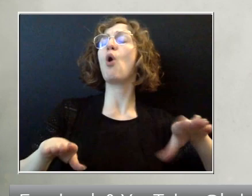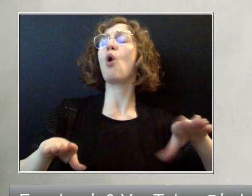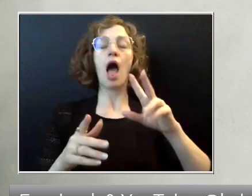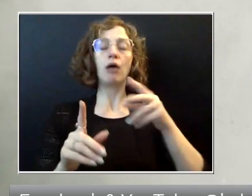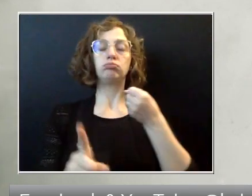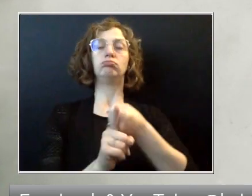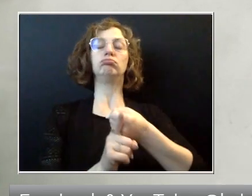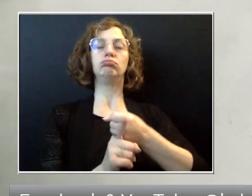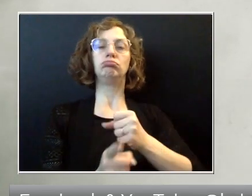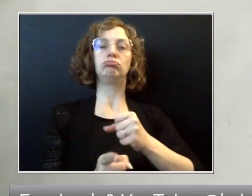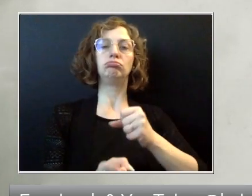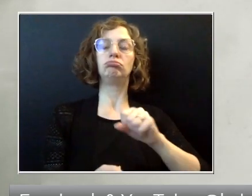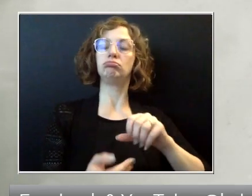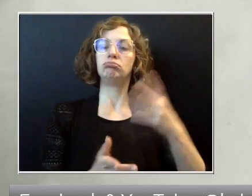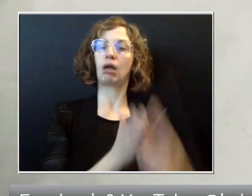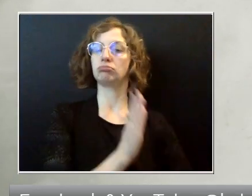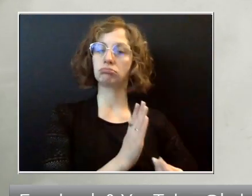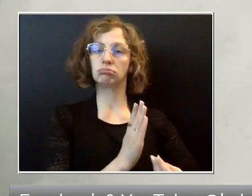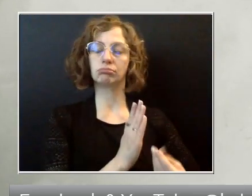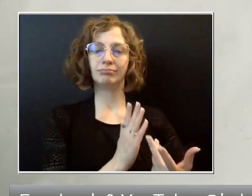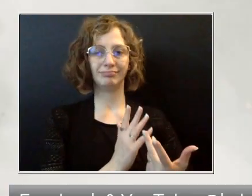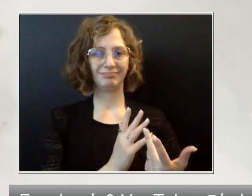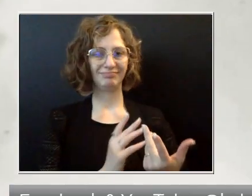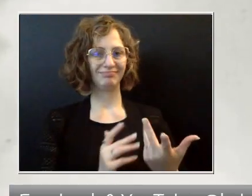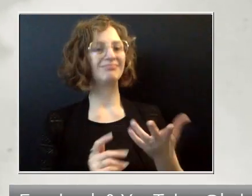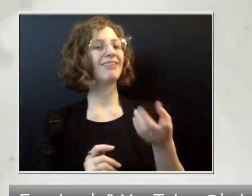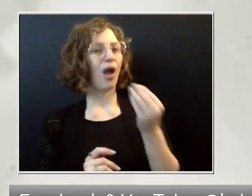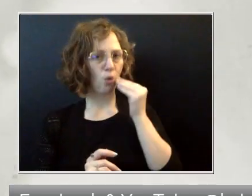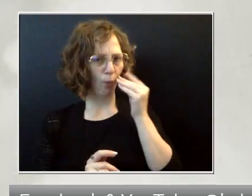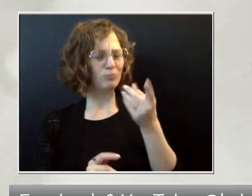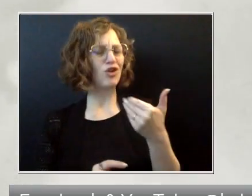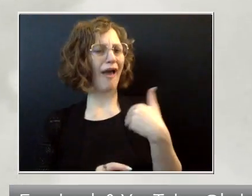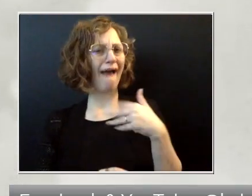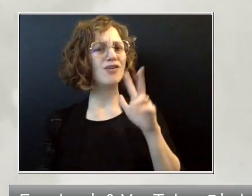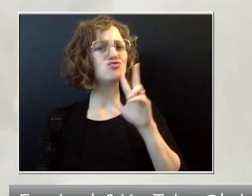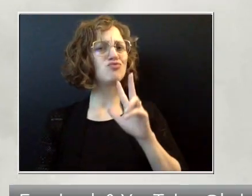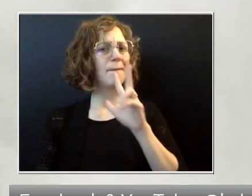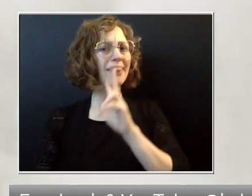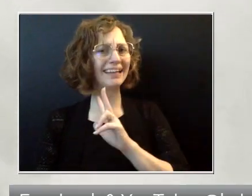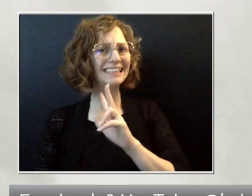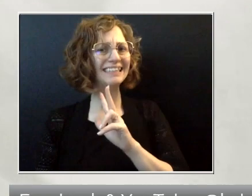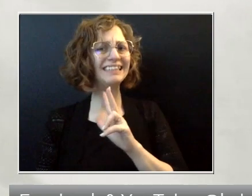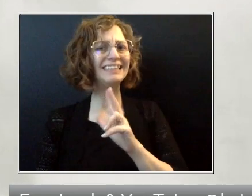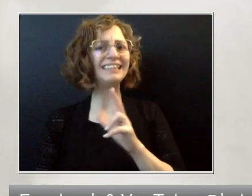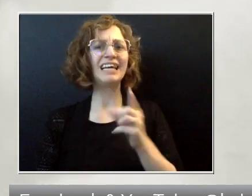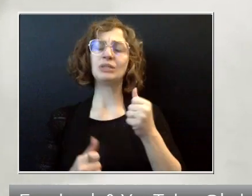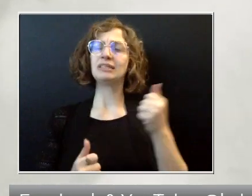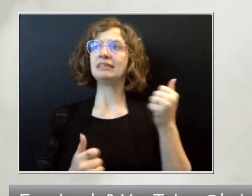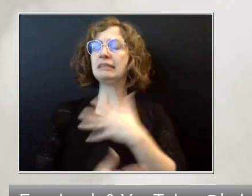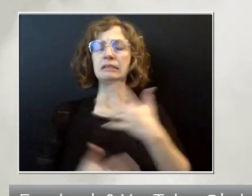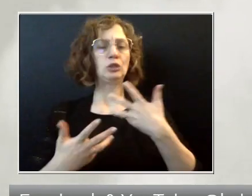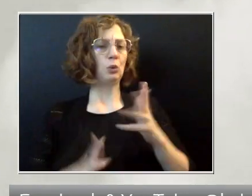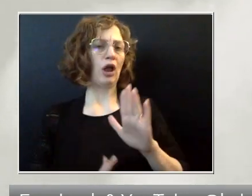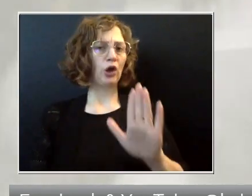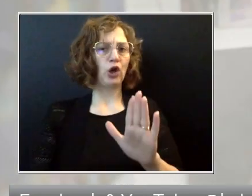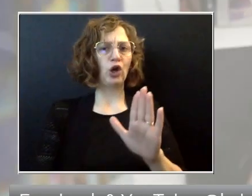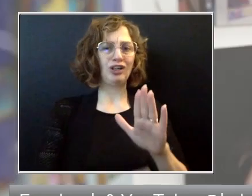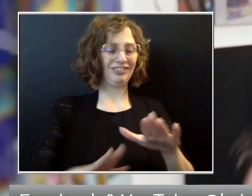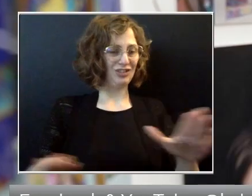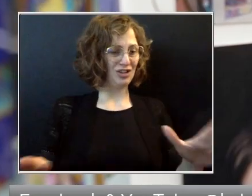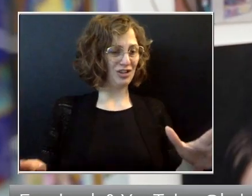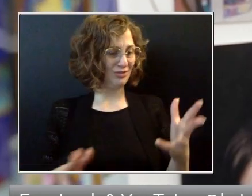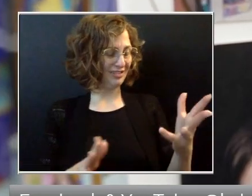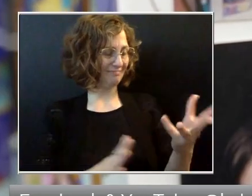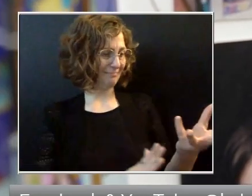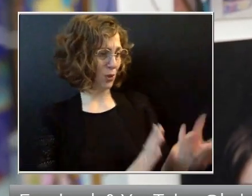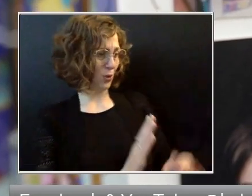at home, and she was terrified. She didn't want her children to lose their mother like she lost her father decades earlier. But then when I